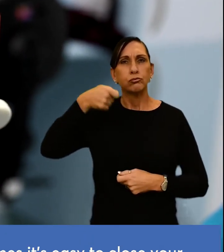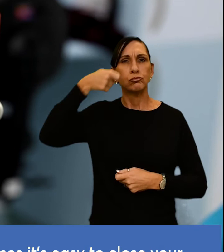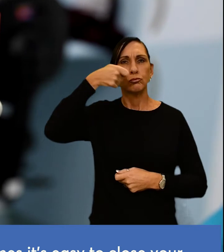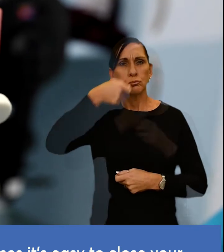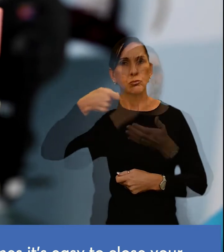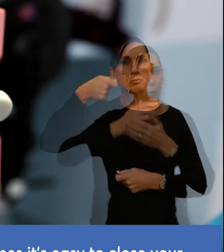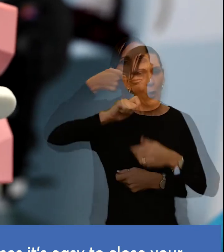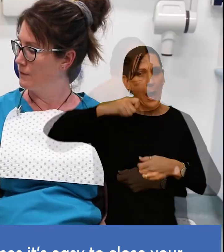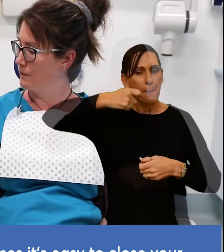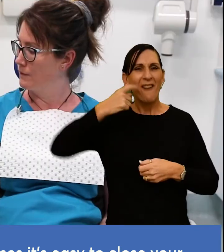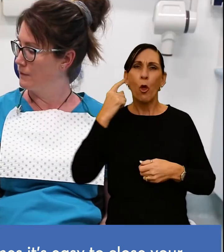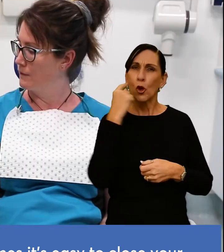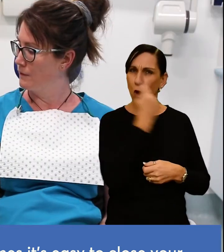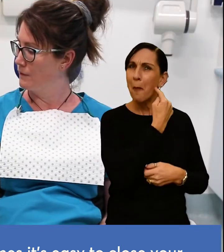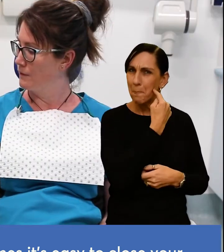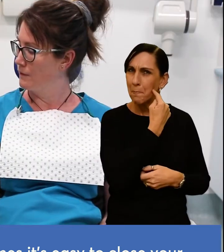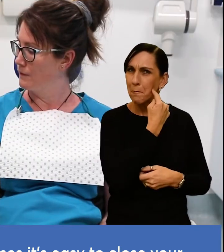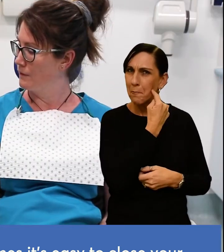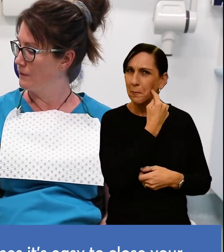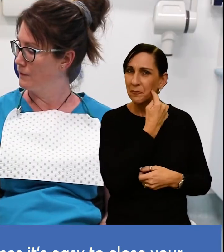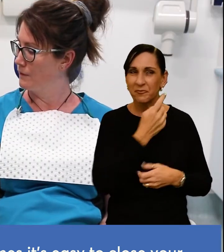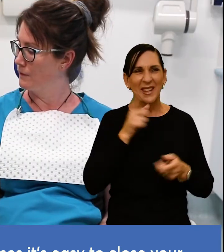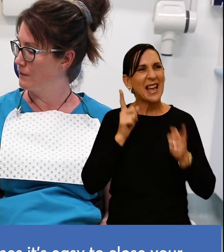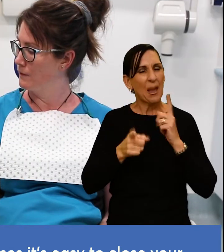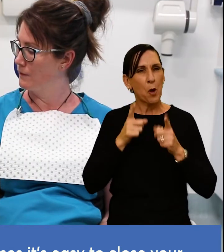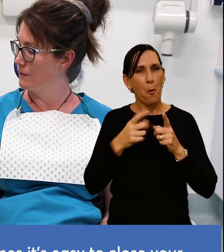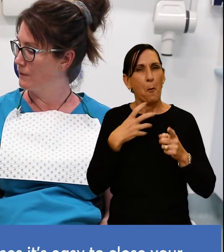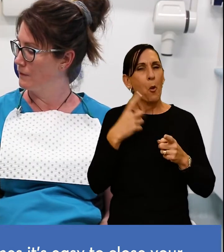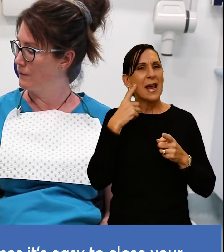Okay, so 45-degree angle around the top.